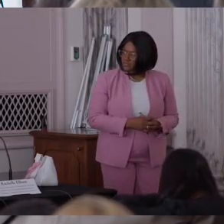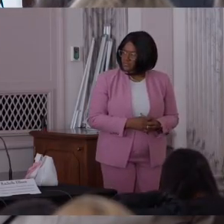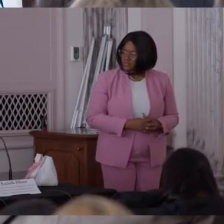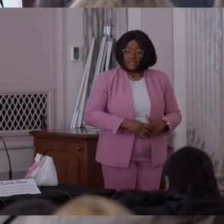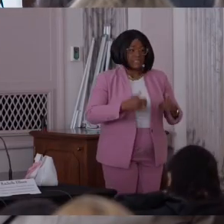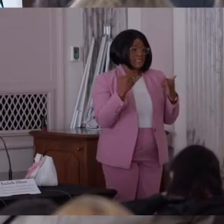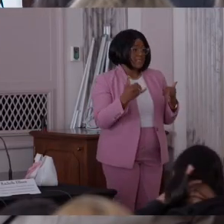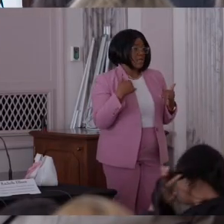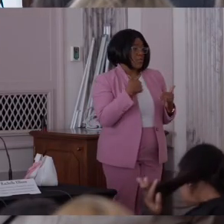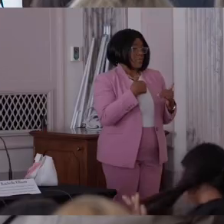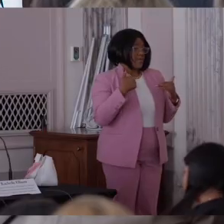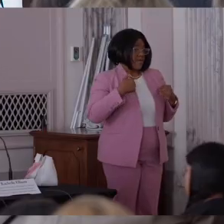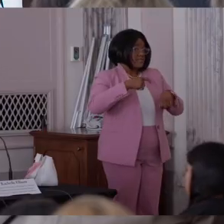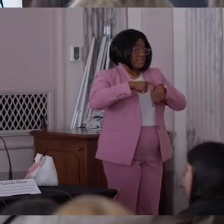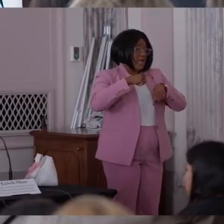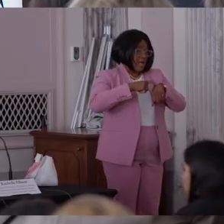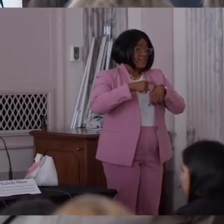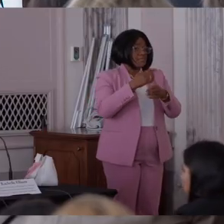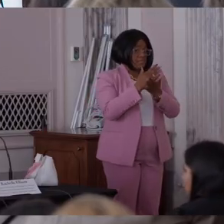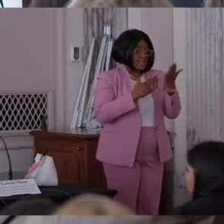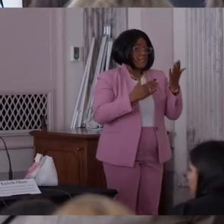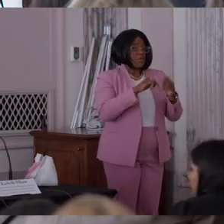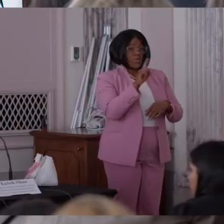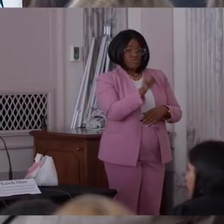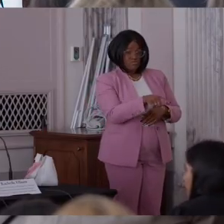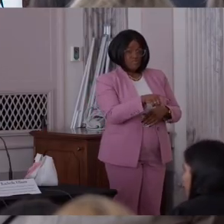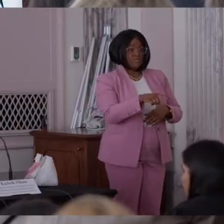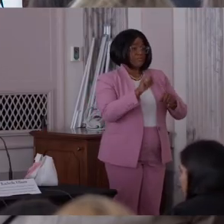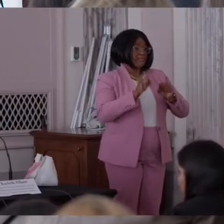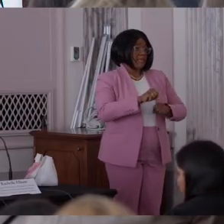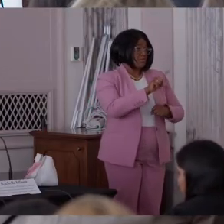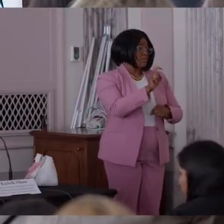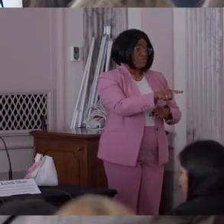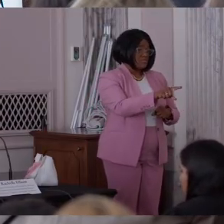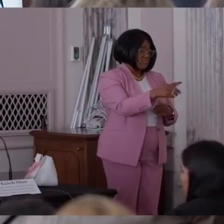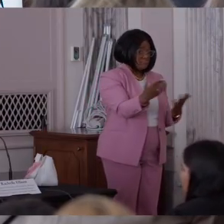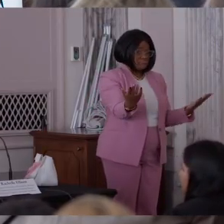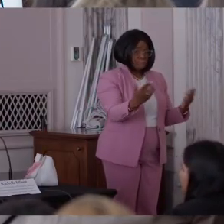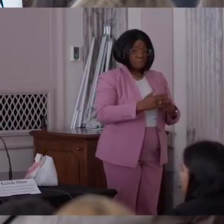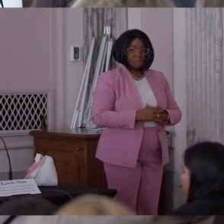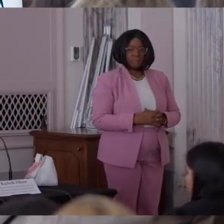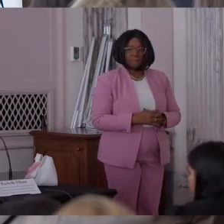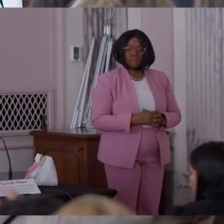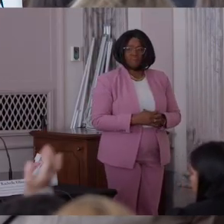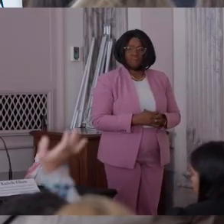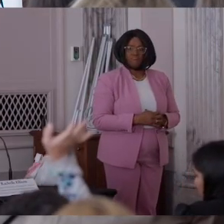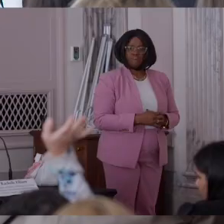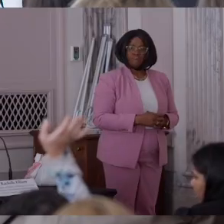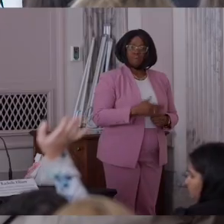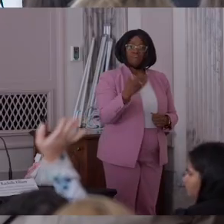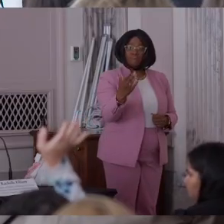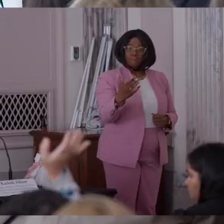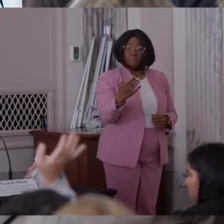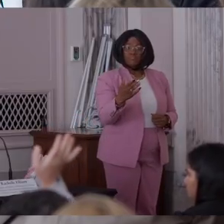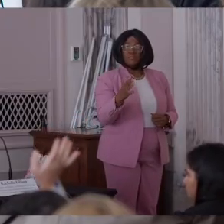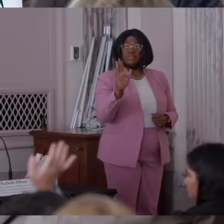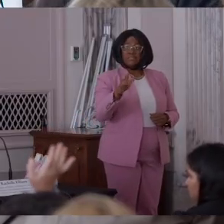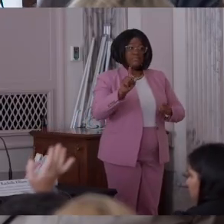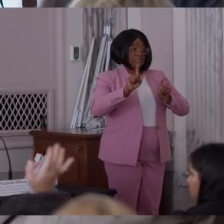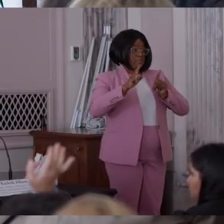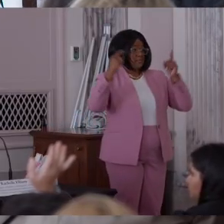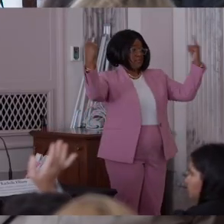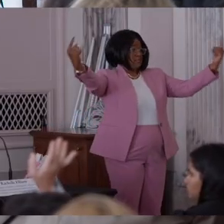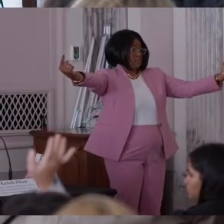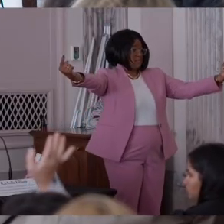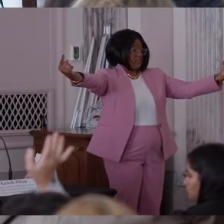And now we do have time for questions. We're going to open it up for a Q&A, if anyone has any. Sure, and there are